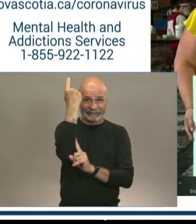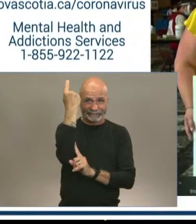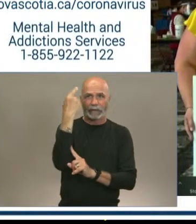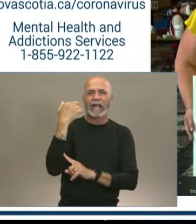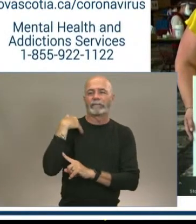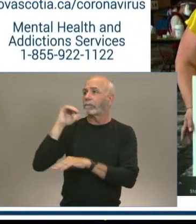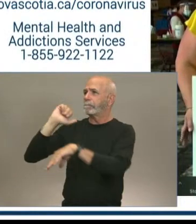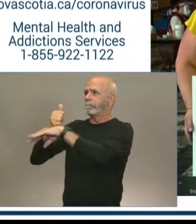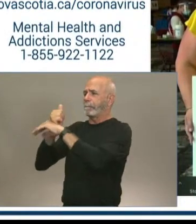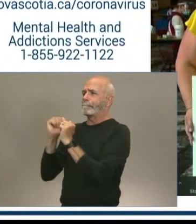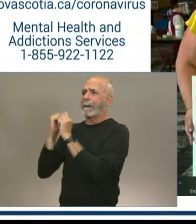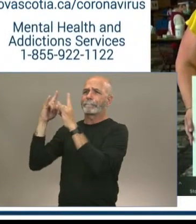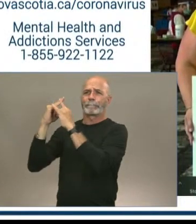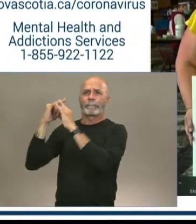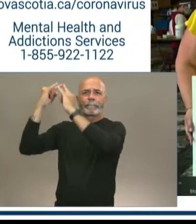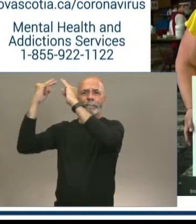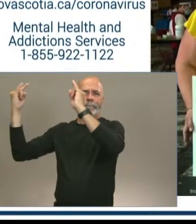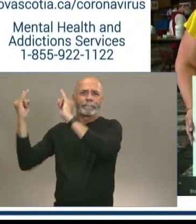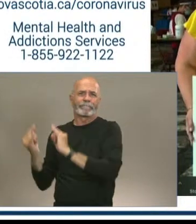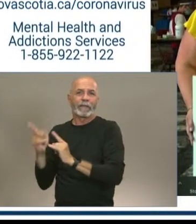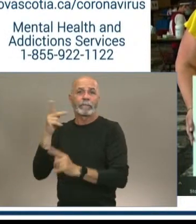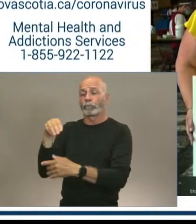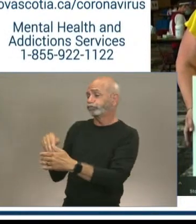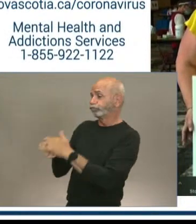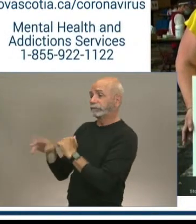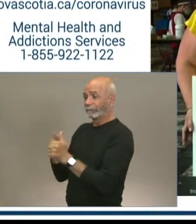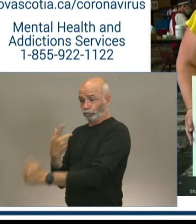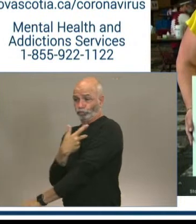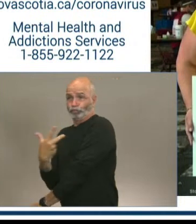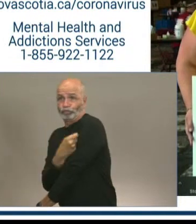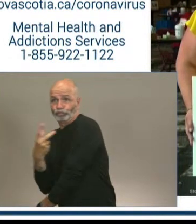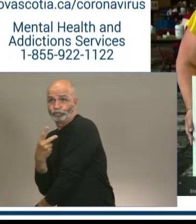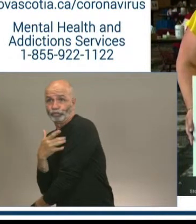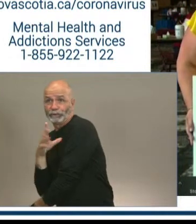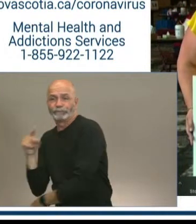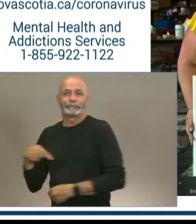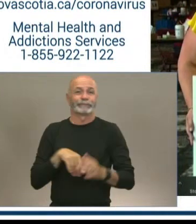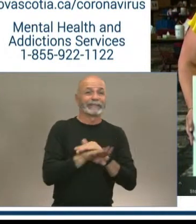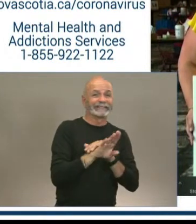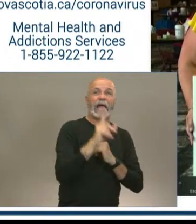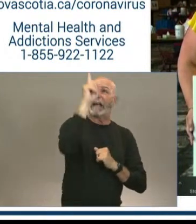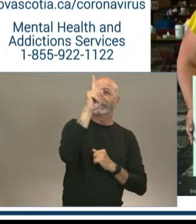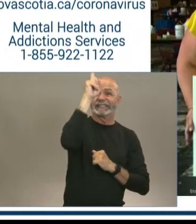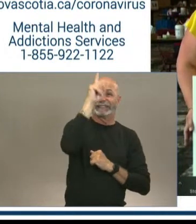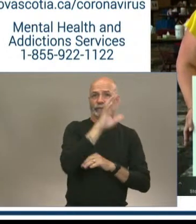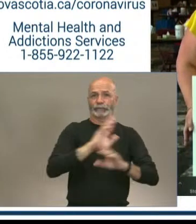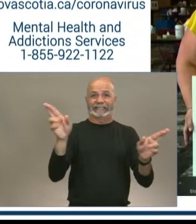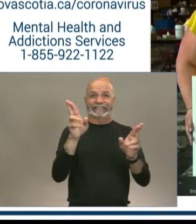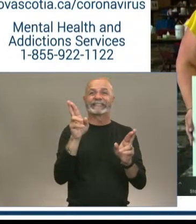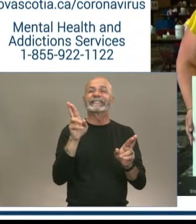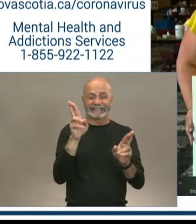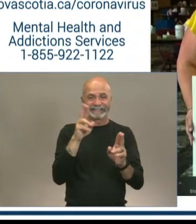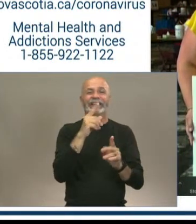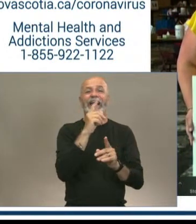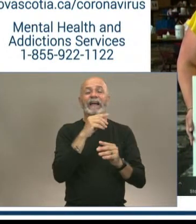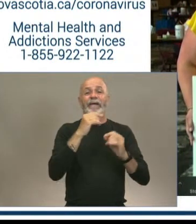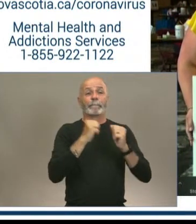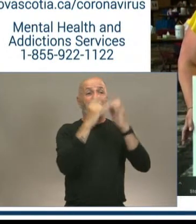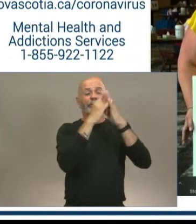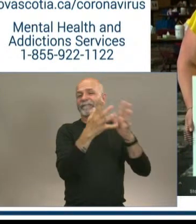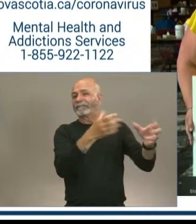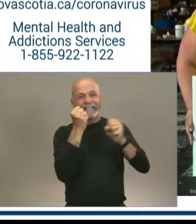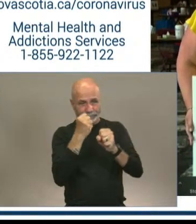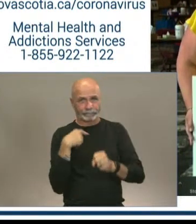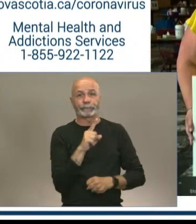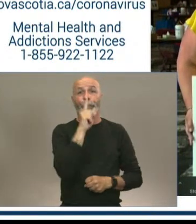welcome to come in, get their vaccines, as well as get a rapid test for COVID-19. We're seeing a lot of folks that actually it's